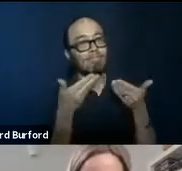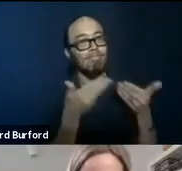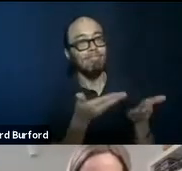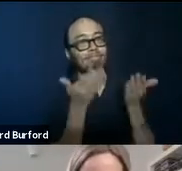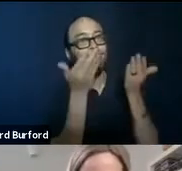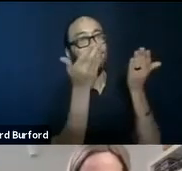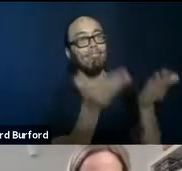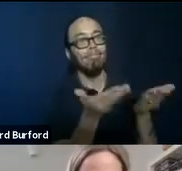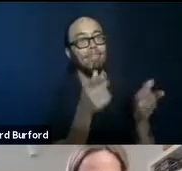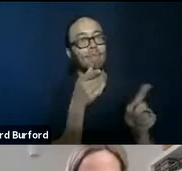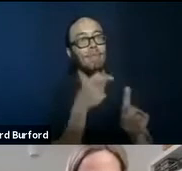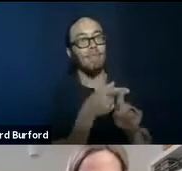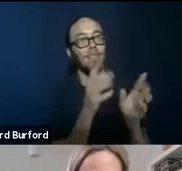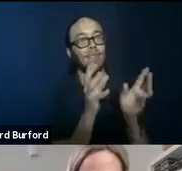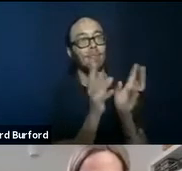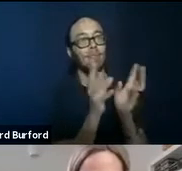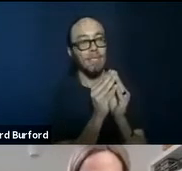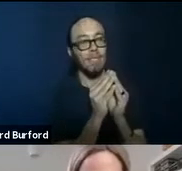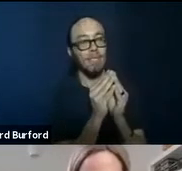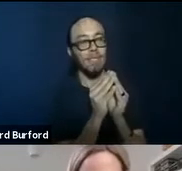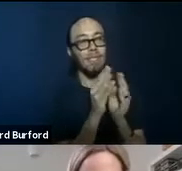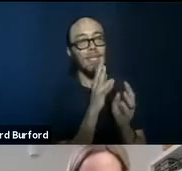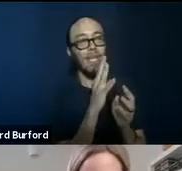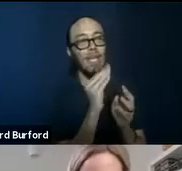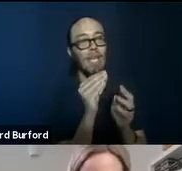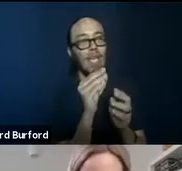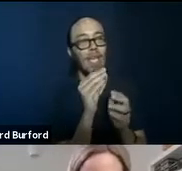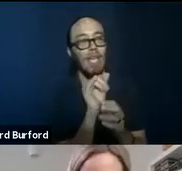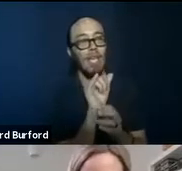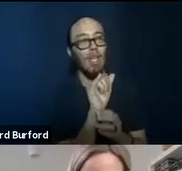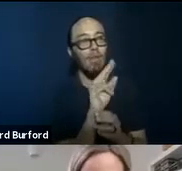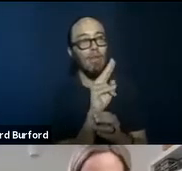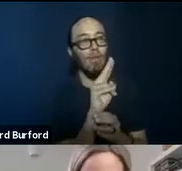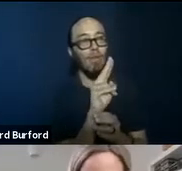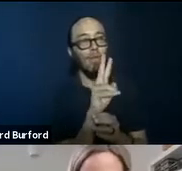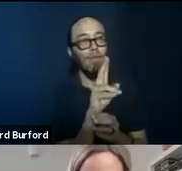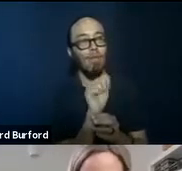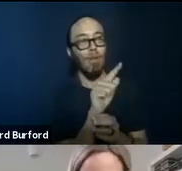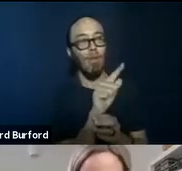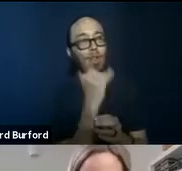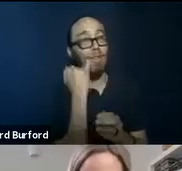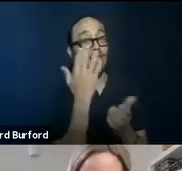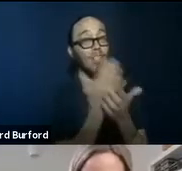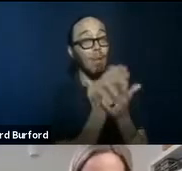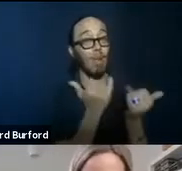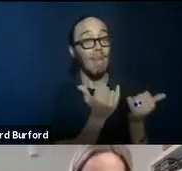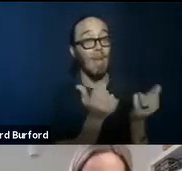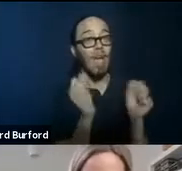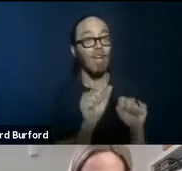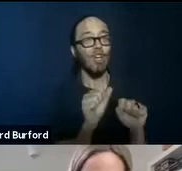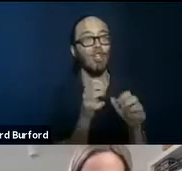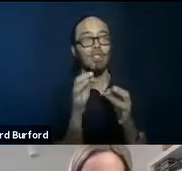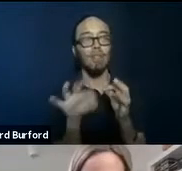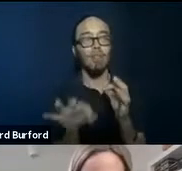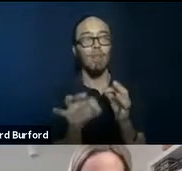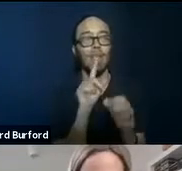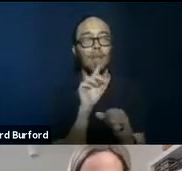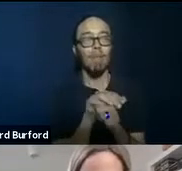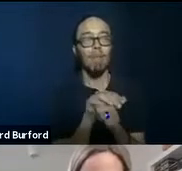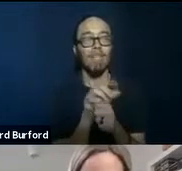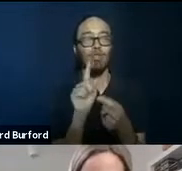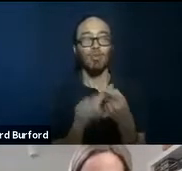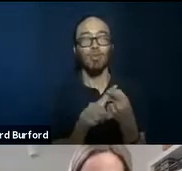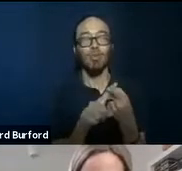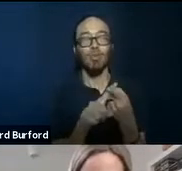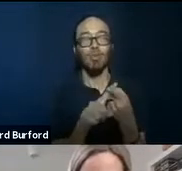presenters and Yuval. If I stopped right now, I could simply commit to